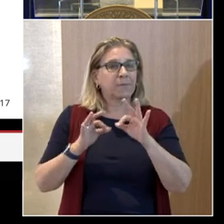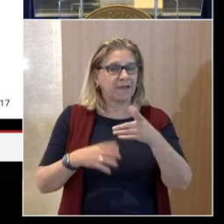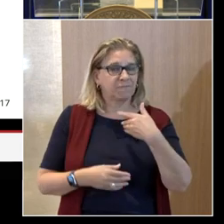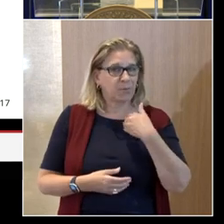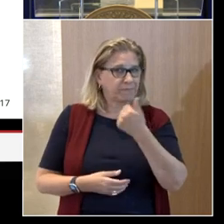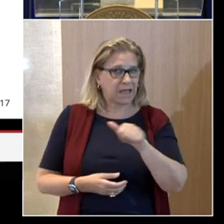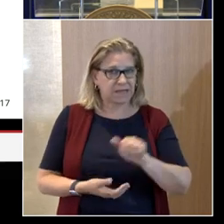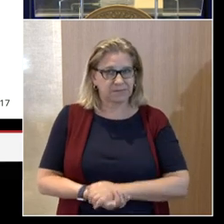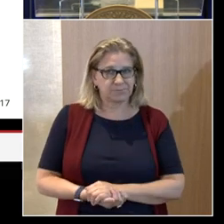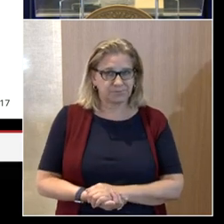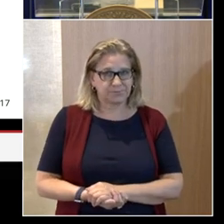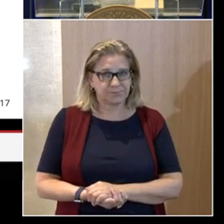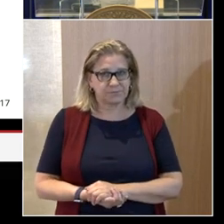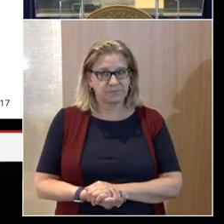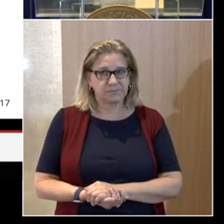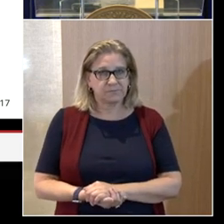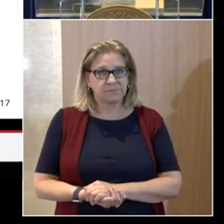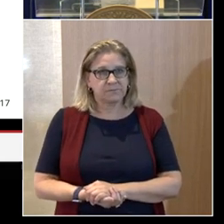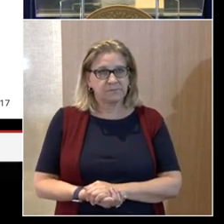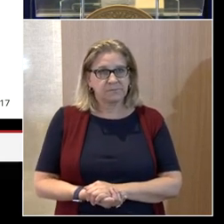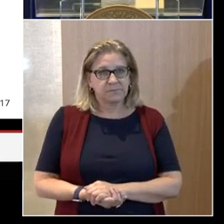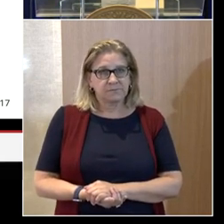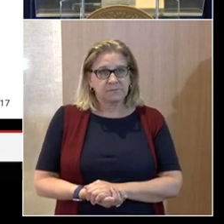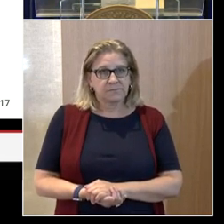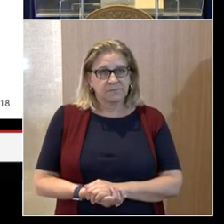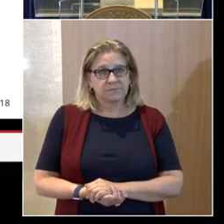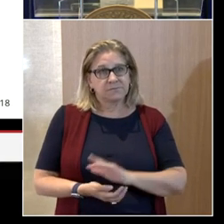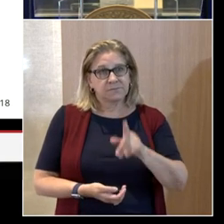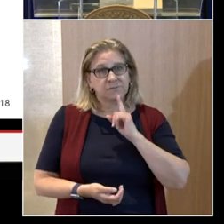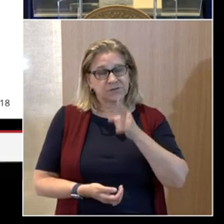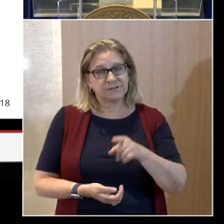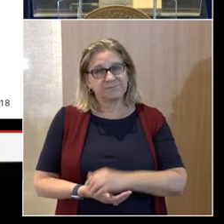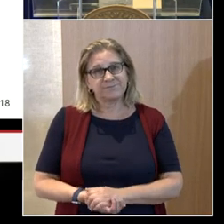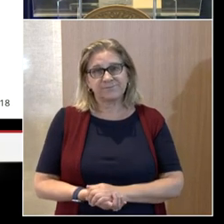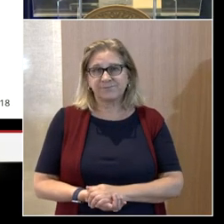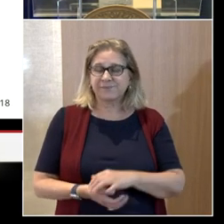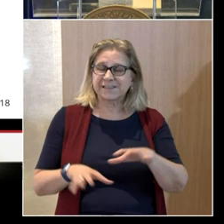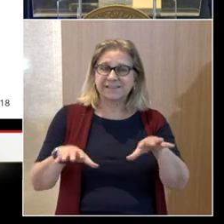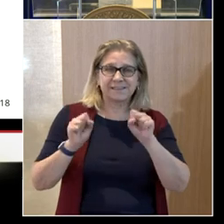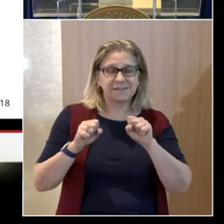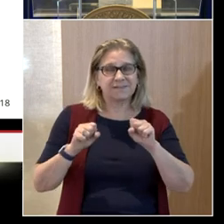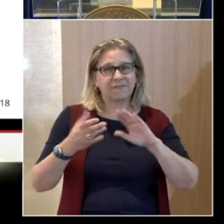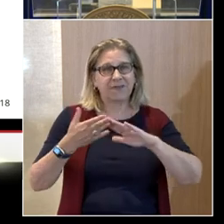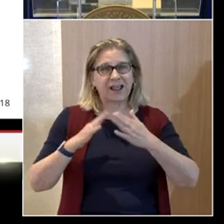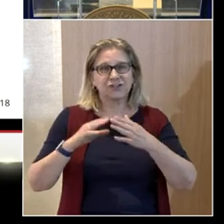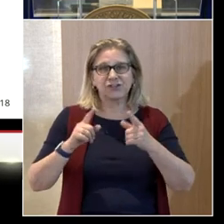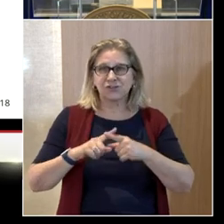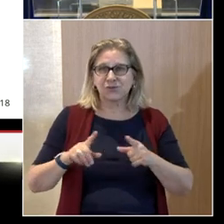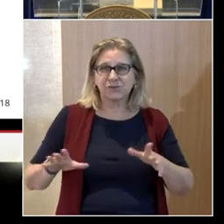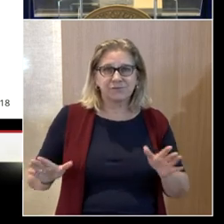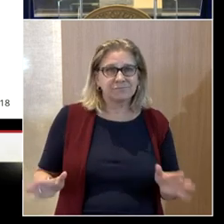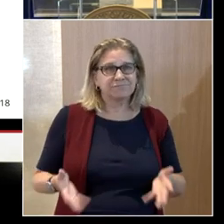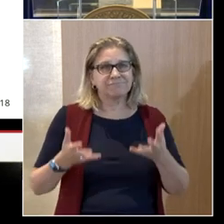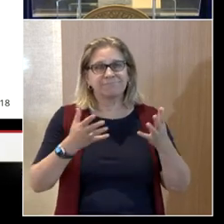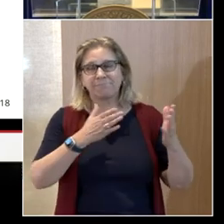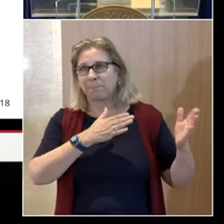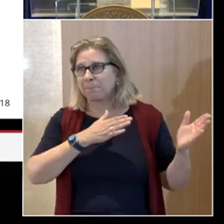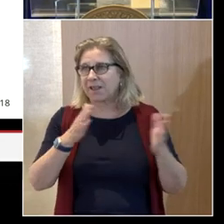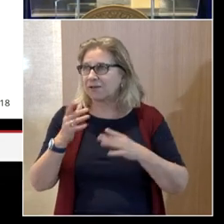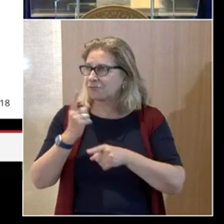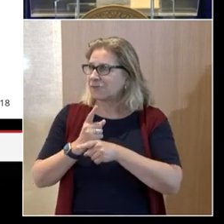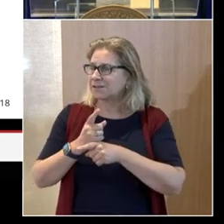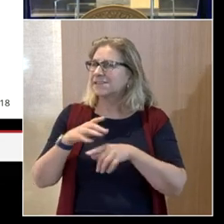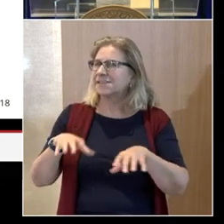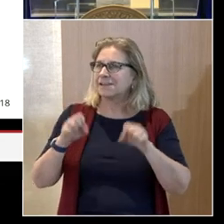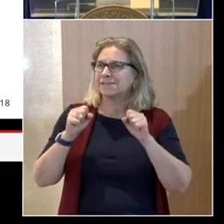it takes a village to raise an action plan, I think is what they say. So we have, as you've heard and